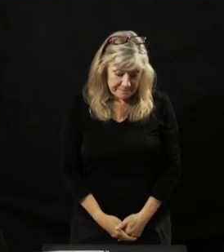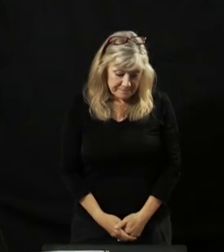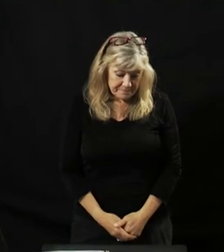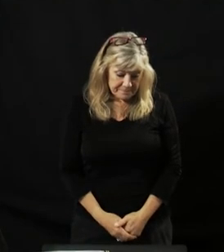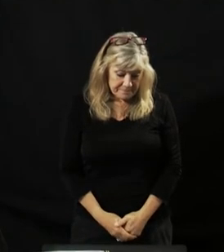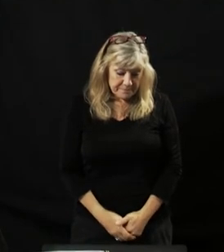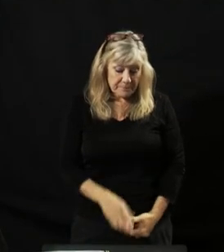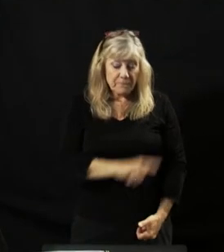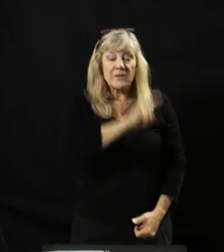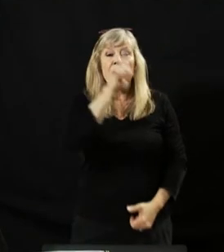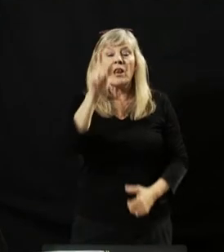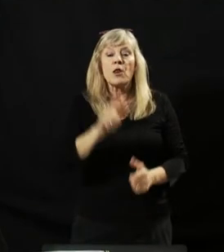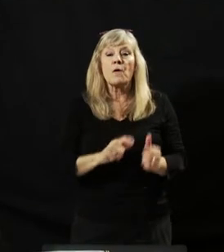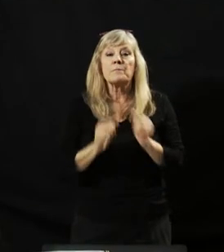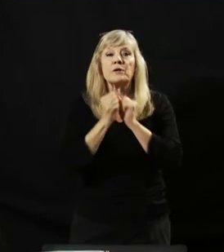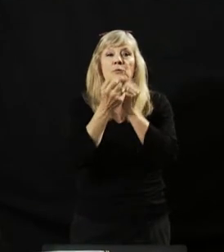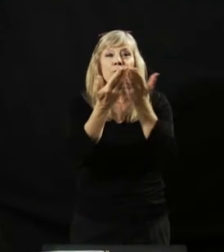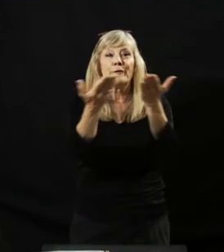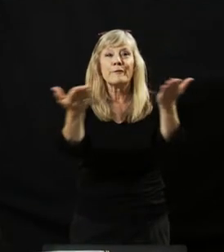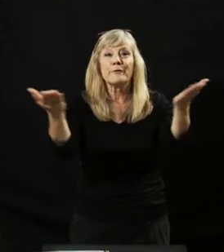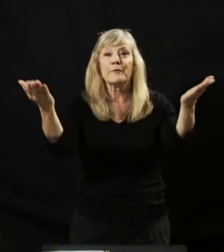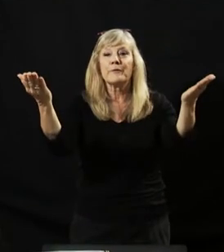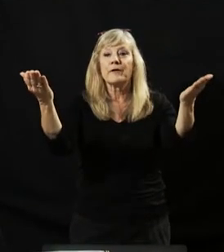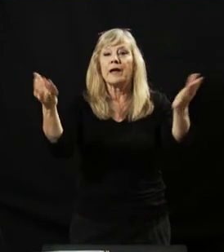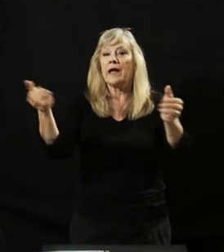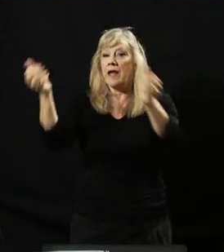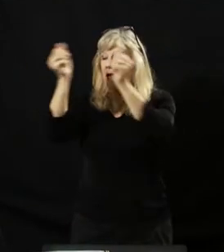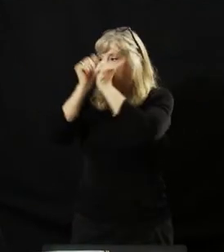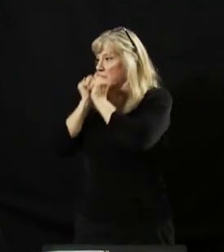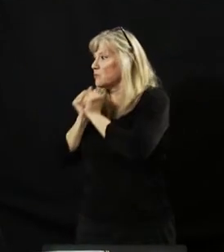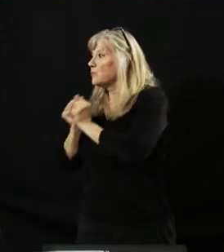The Lord be with you.